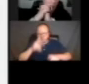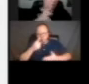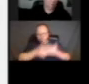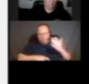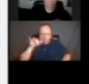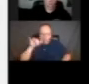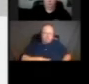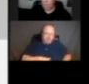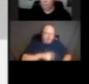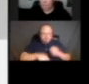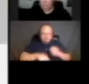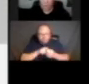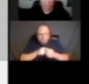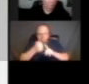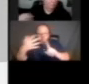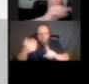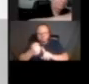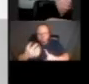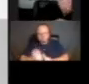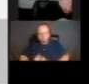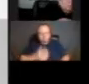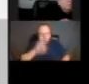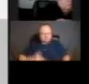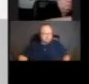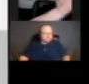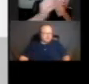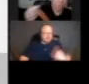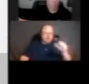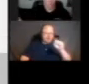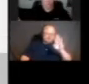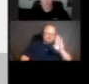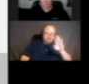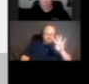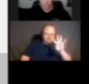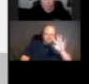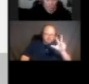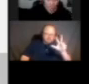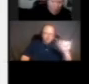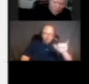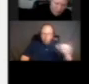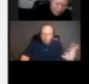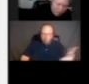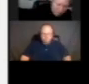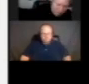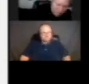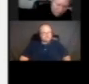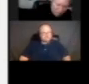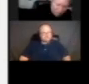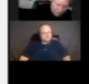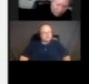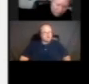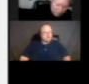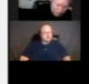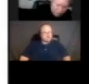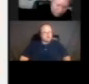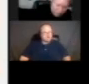this? And it will break it down for you. The other as well as SB 43. Sorry for the scroll here. I'm